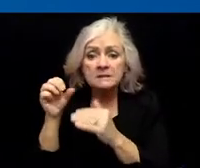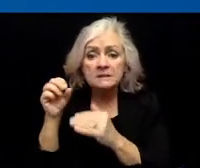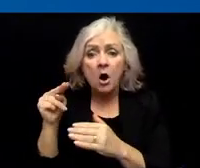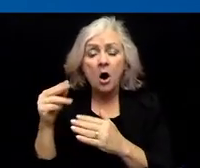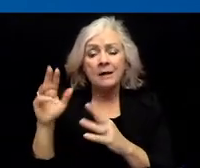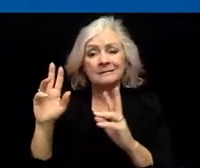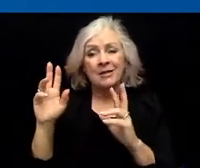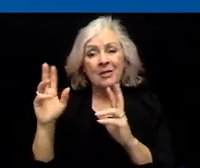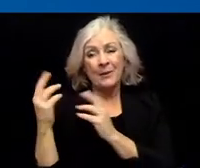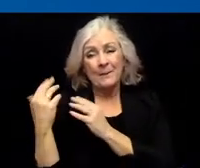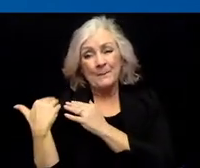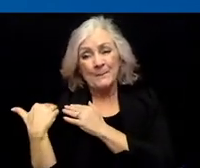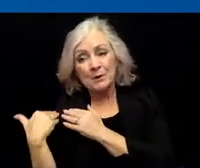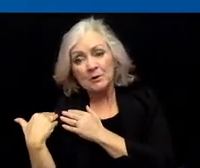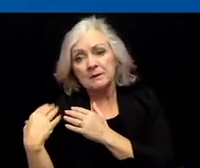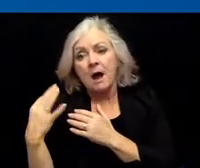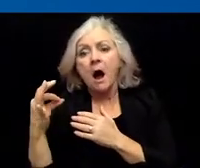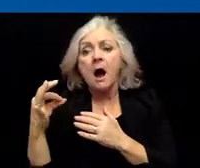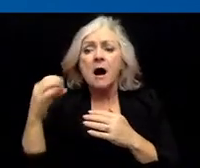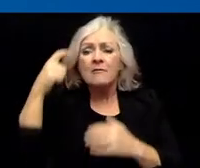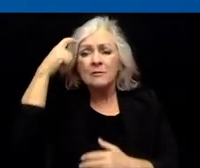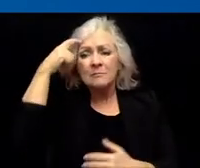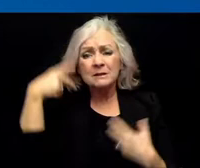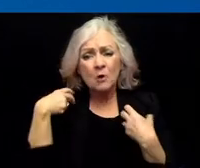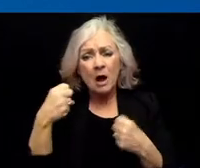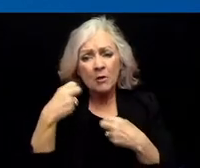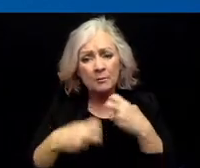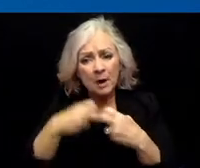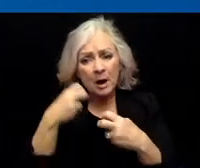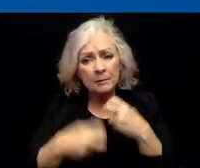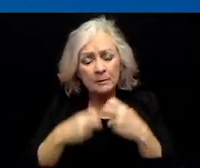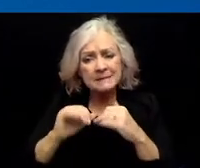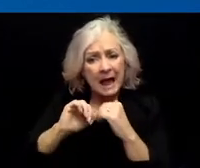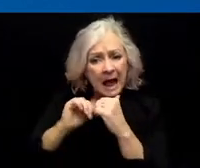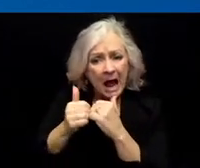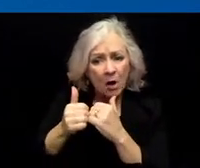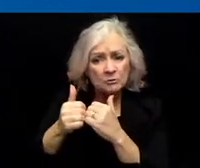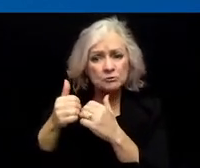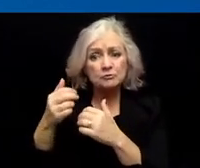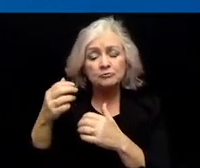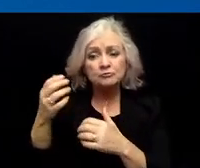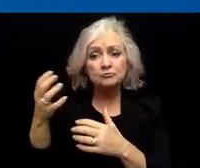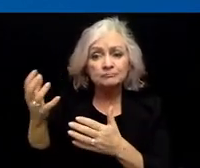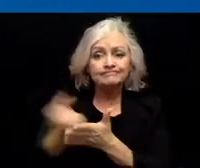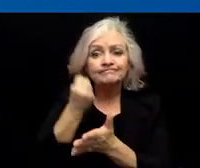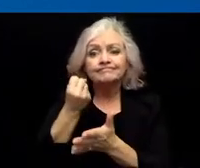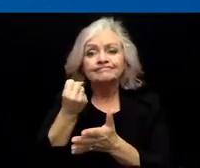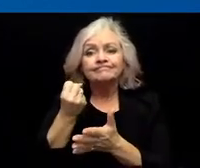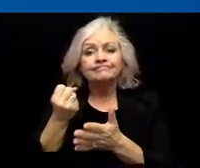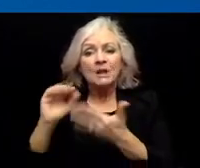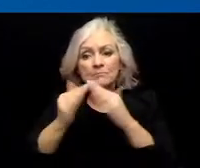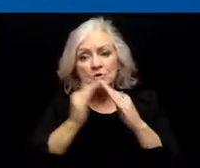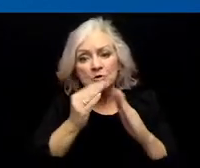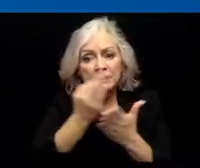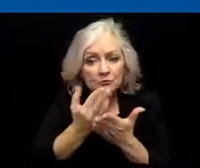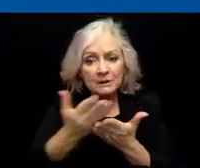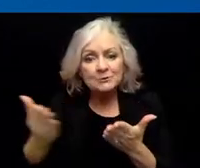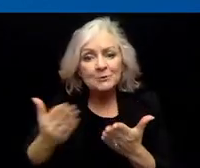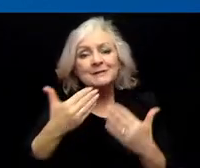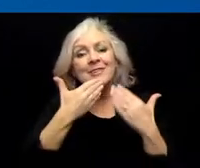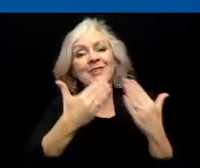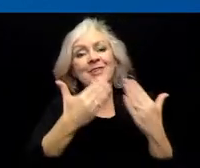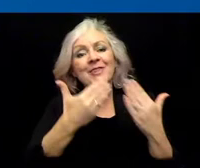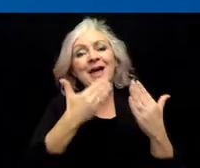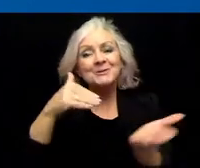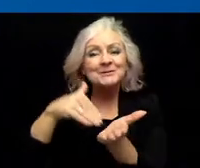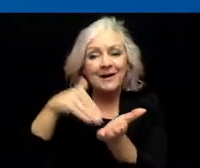health problems and the use of community resources for their prevention and treatment. Thank you, Dr.